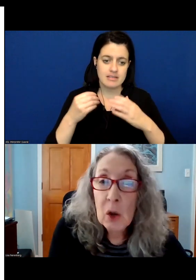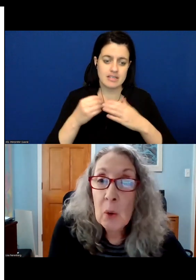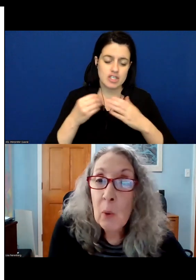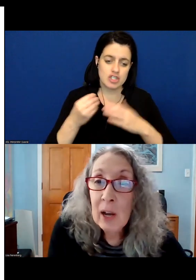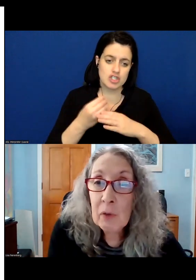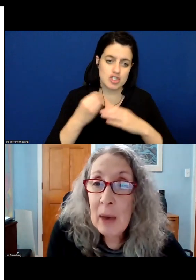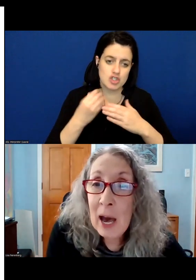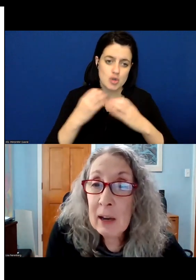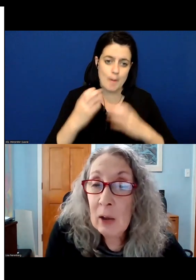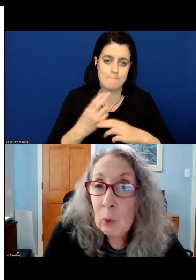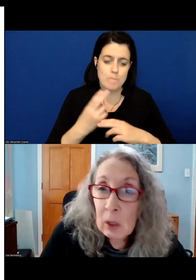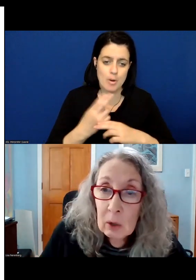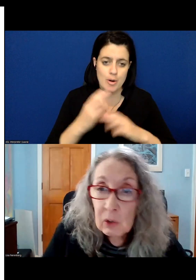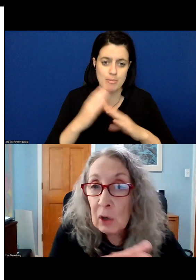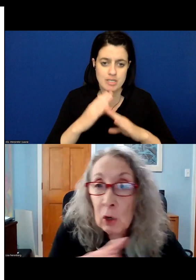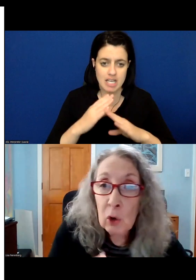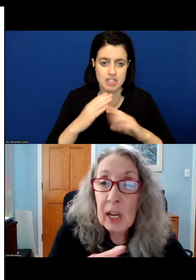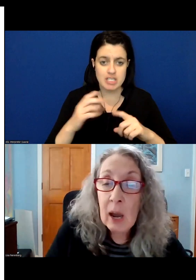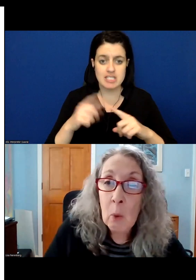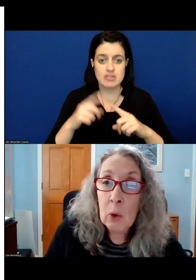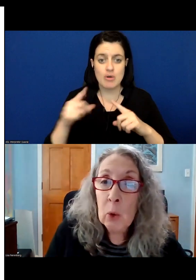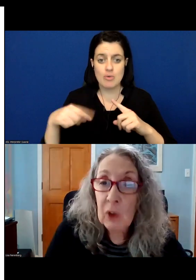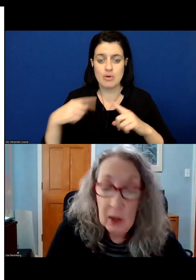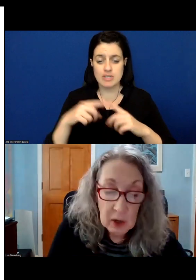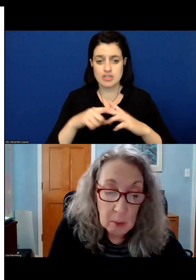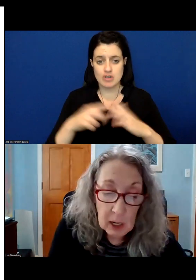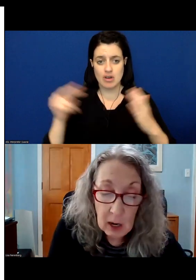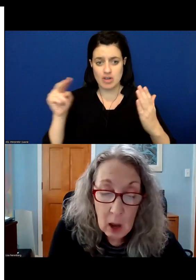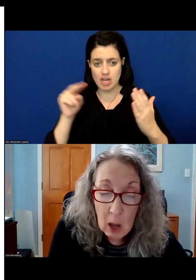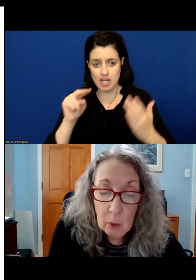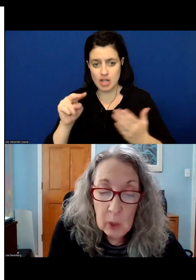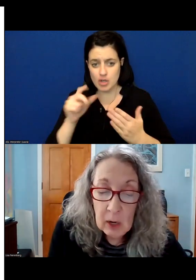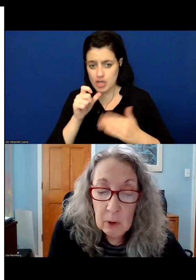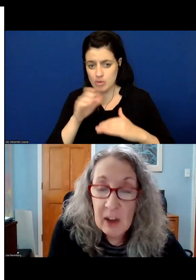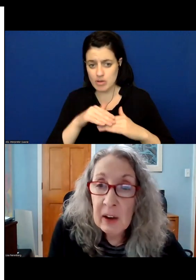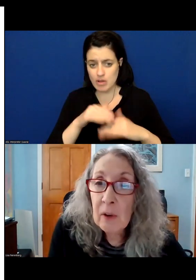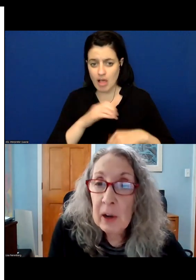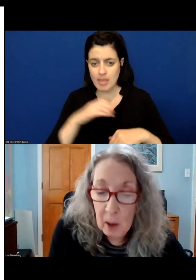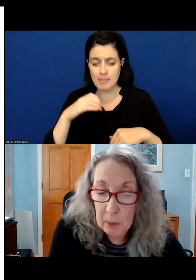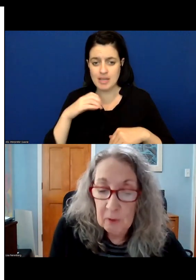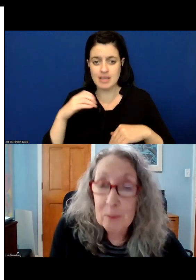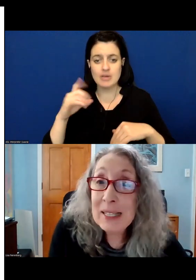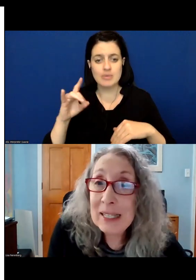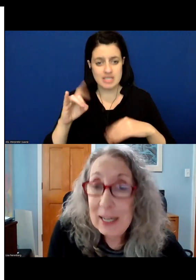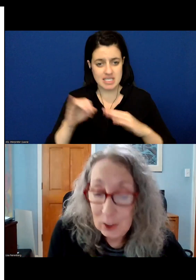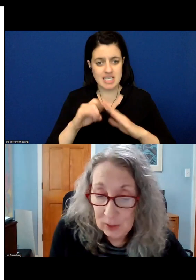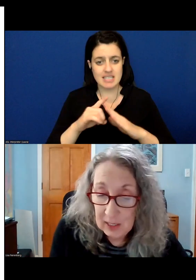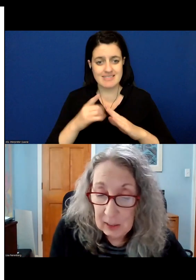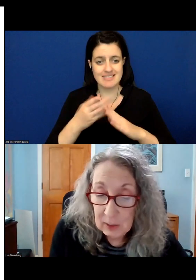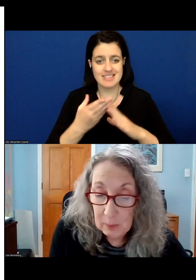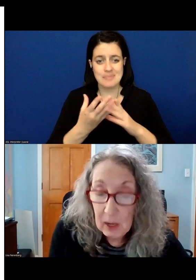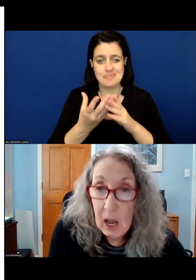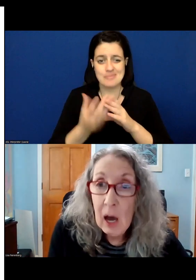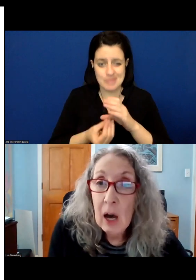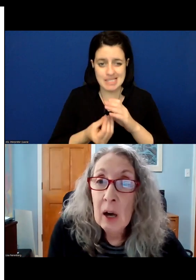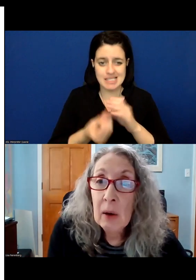So right off the bat, as we started looking at who was on the committee, we identified a couple of missing